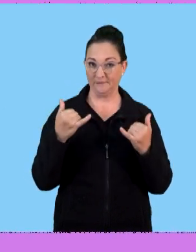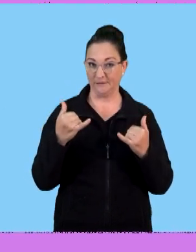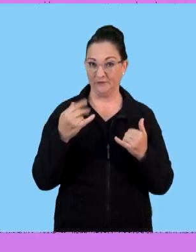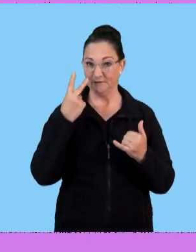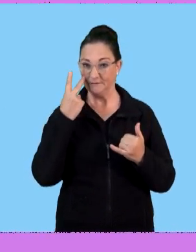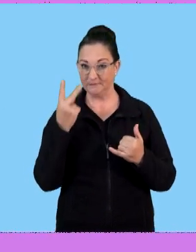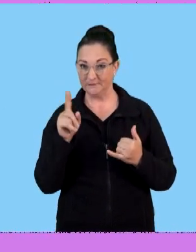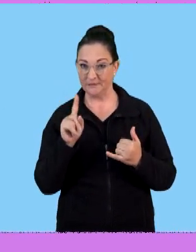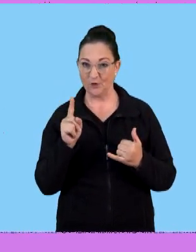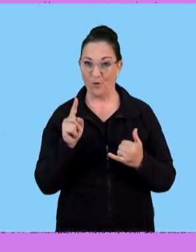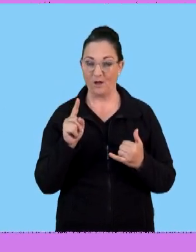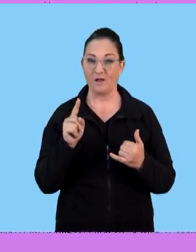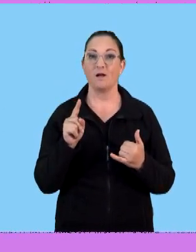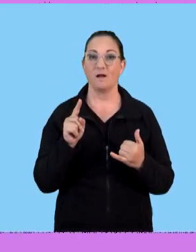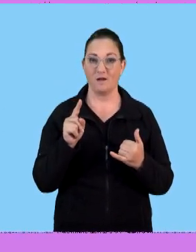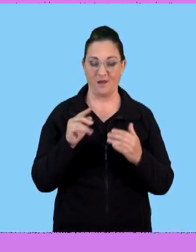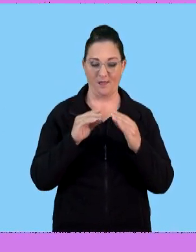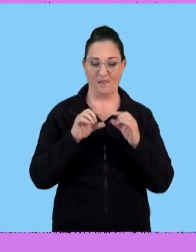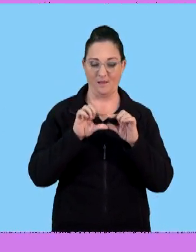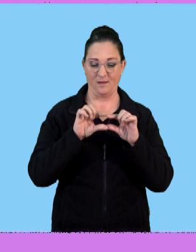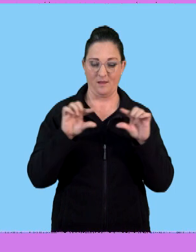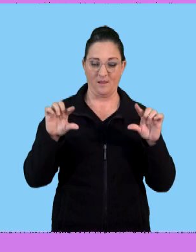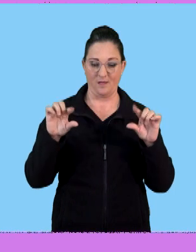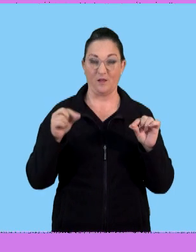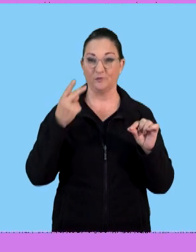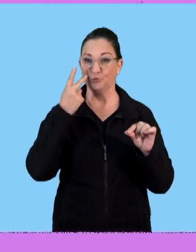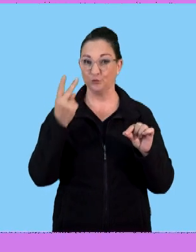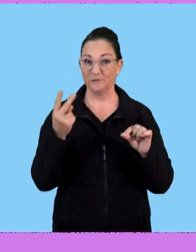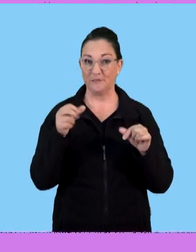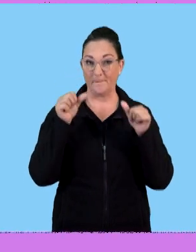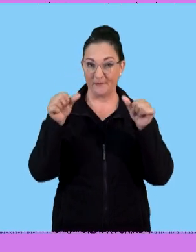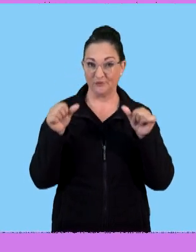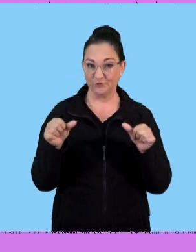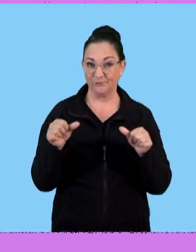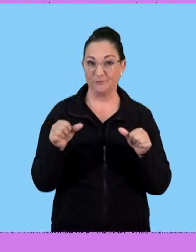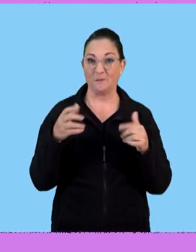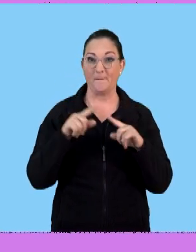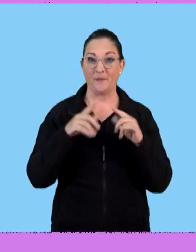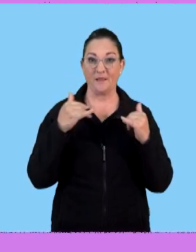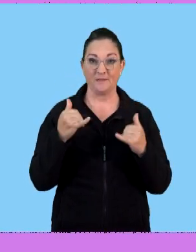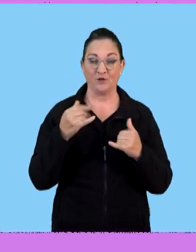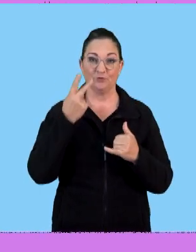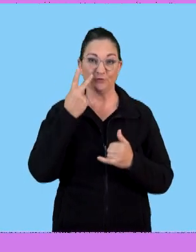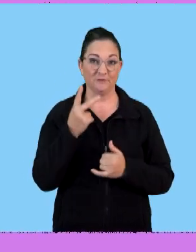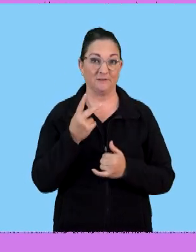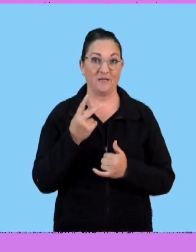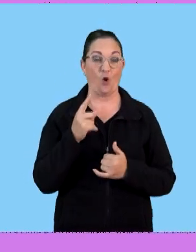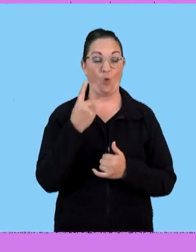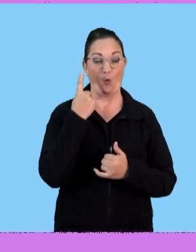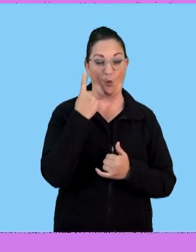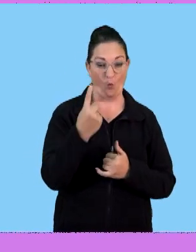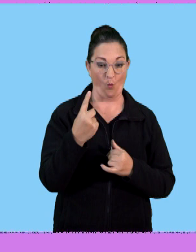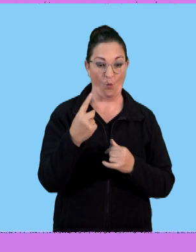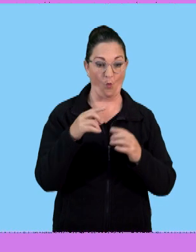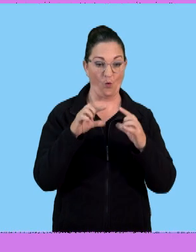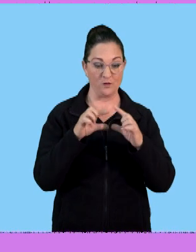picture below. Right, there we have the diagram as well as the picture, and calculate the perimeter of one triangle.